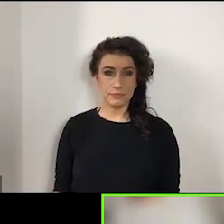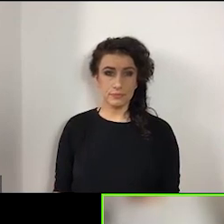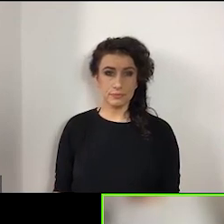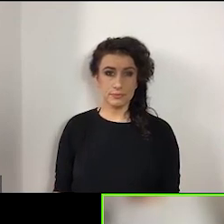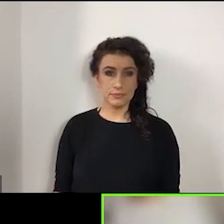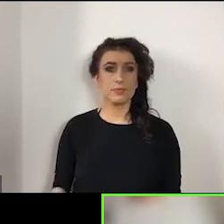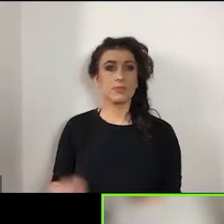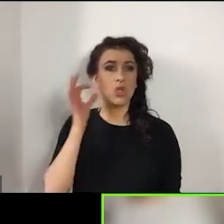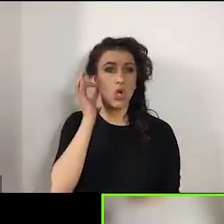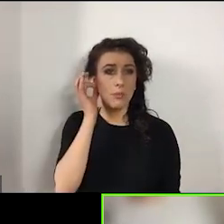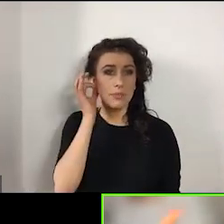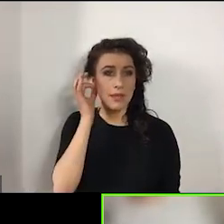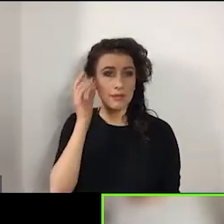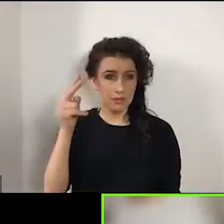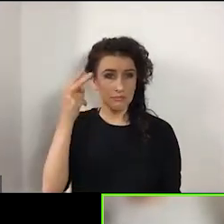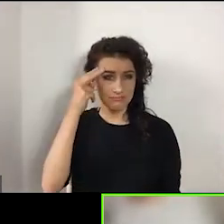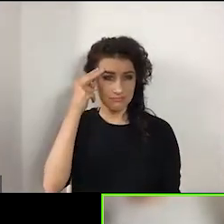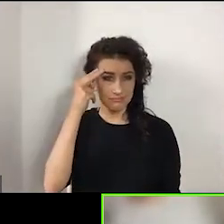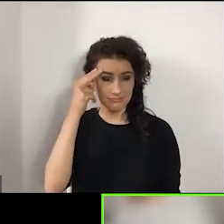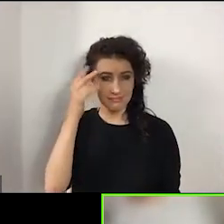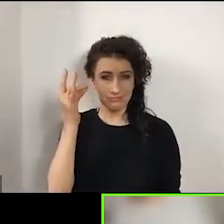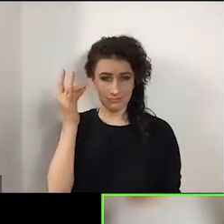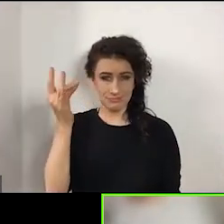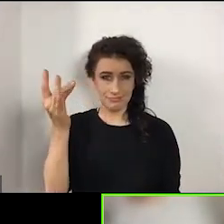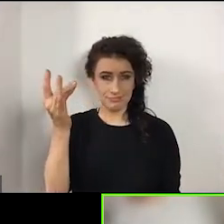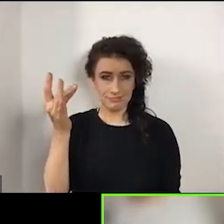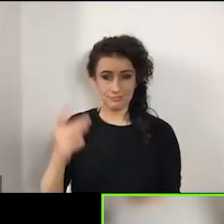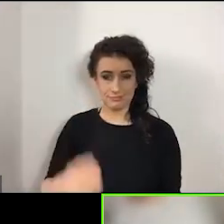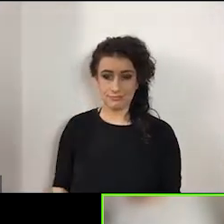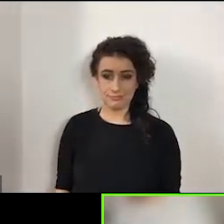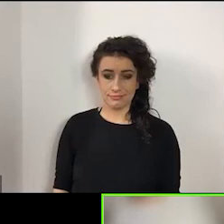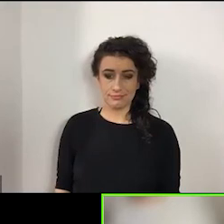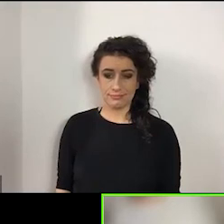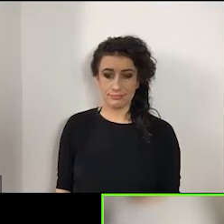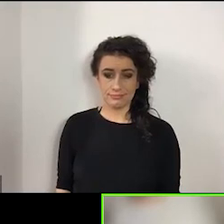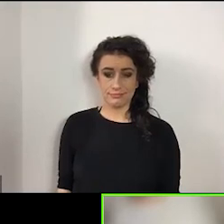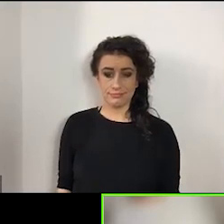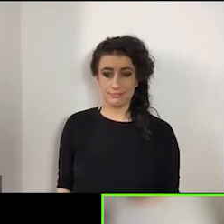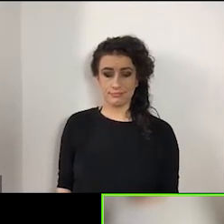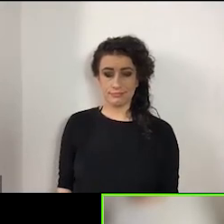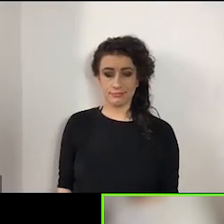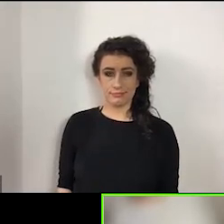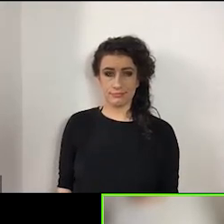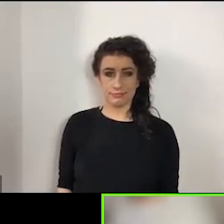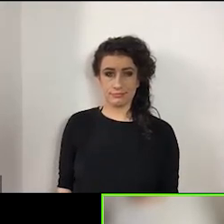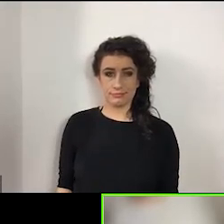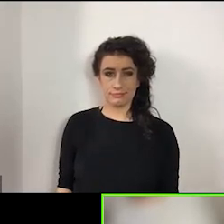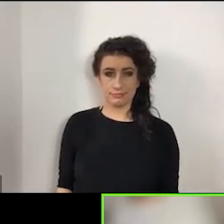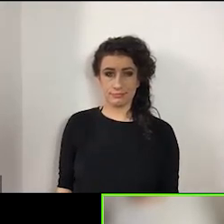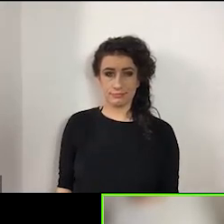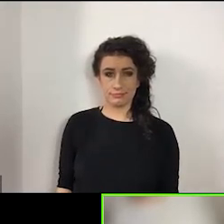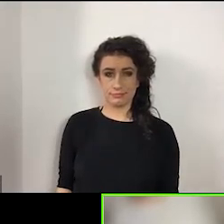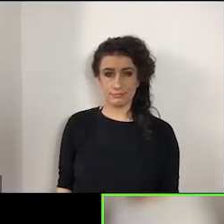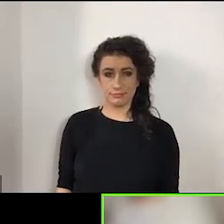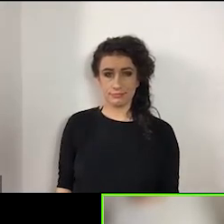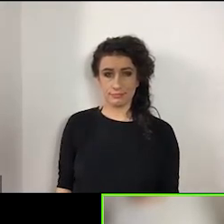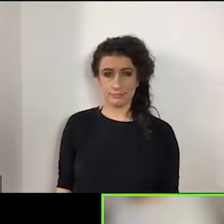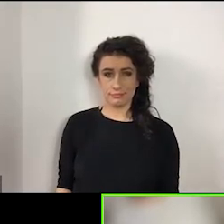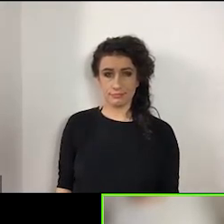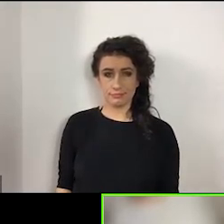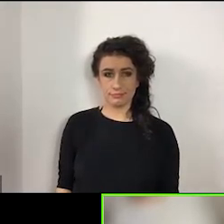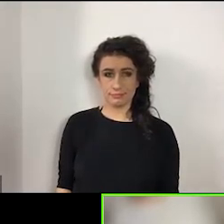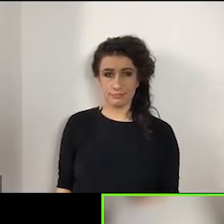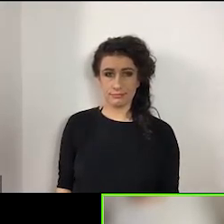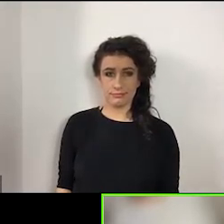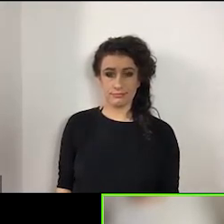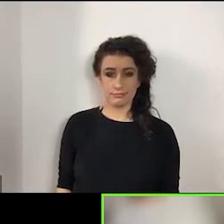bad or under a bad concept. So like, okay, if someone was passing the